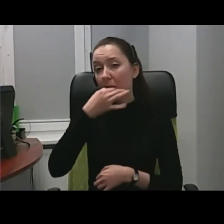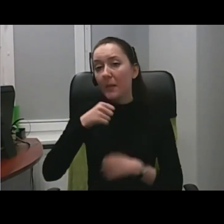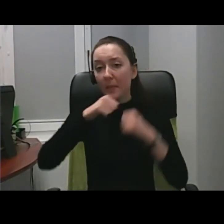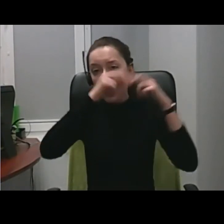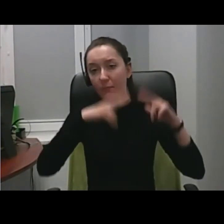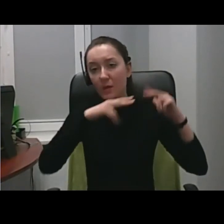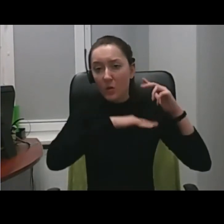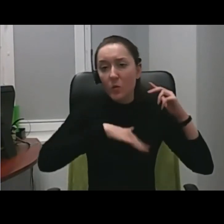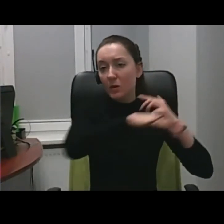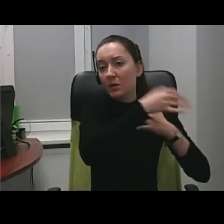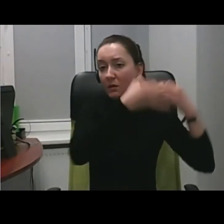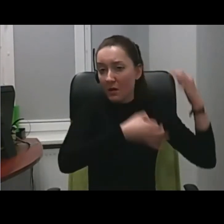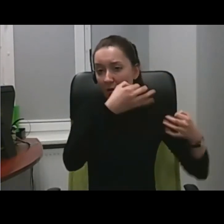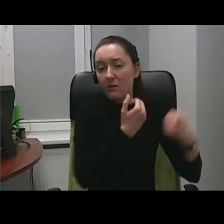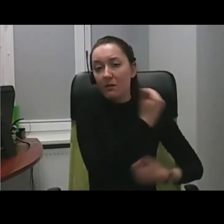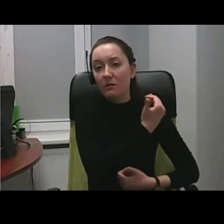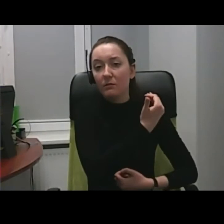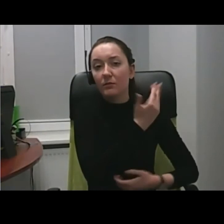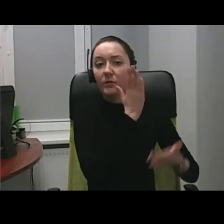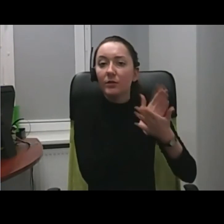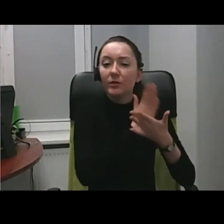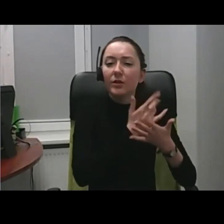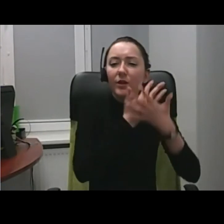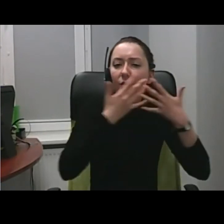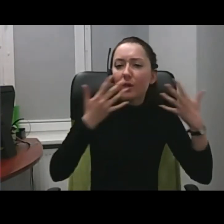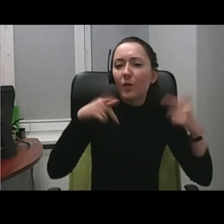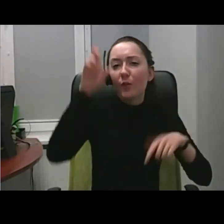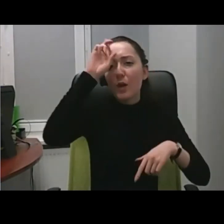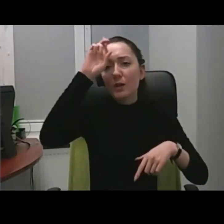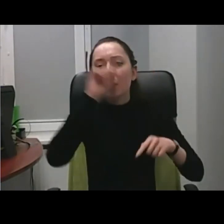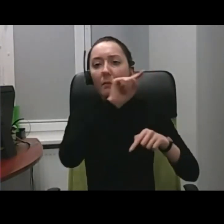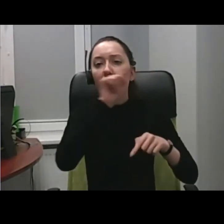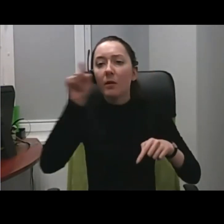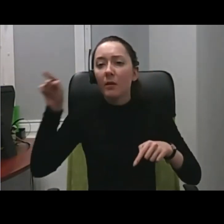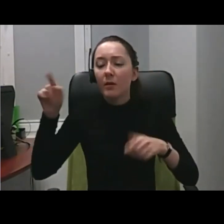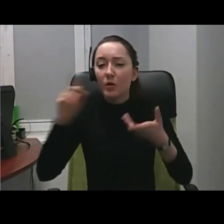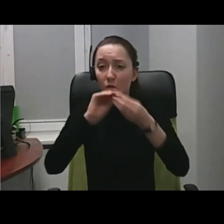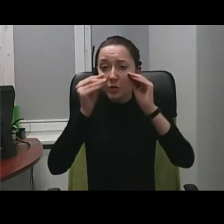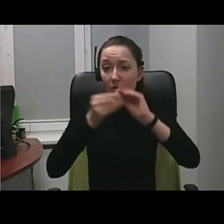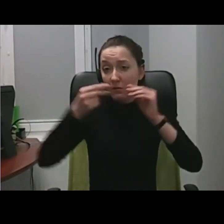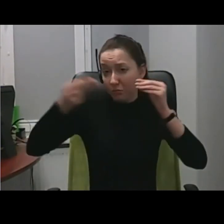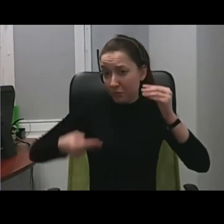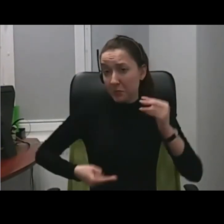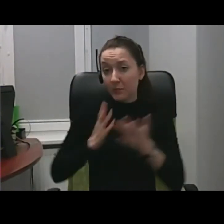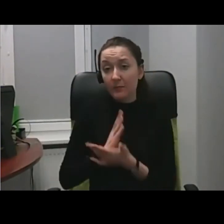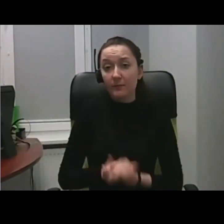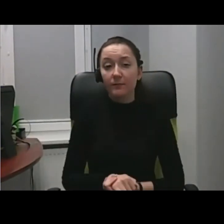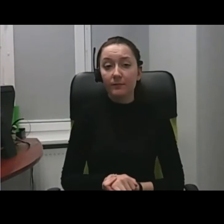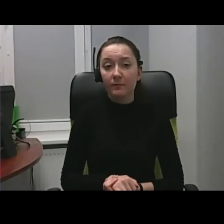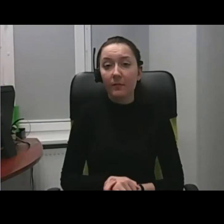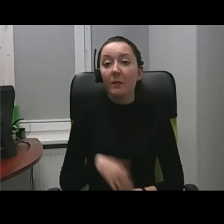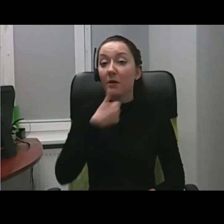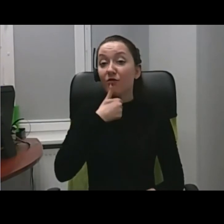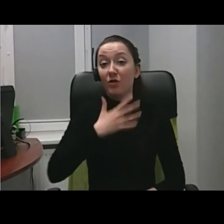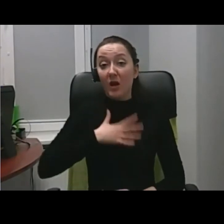political agreements between different states. And Canada, as no other country, I think, is